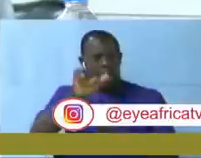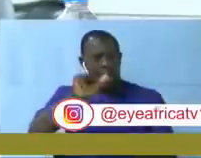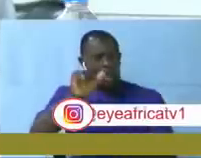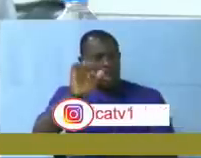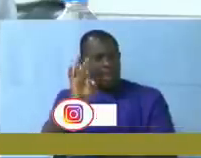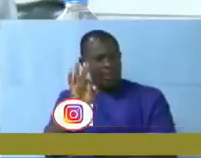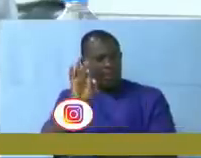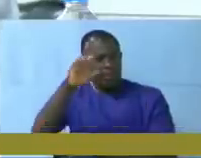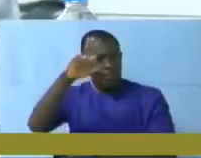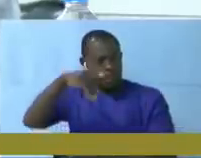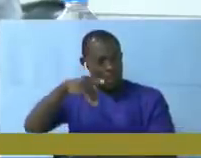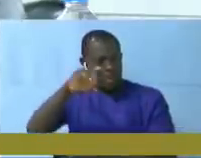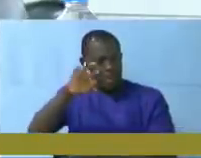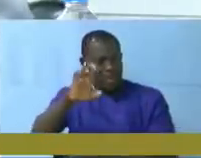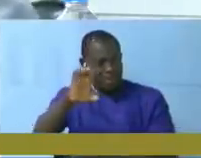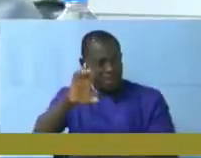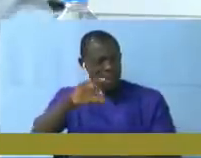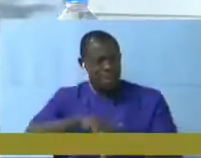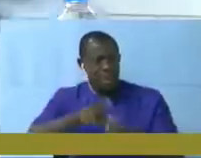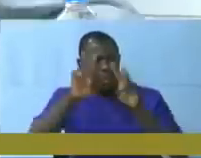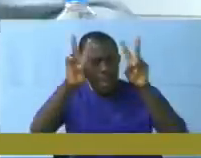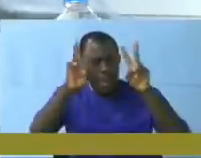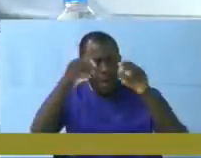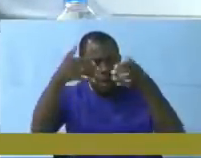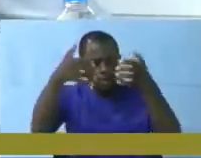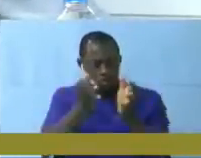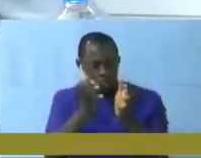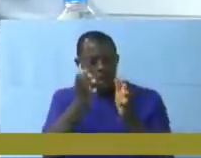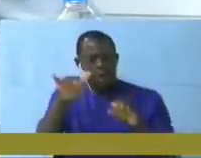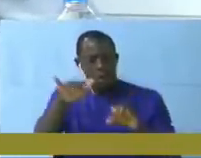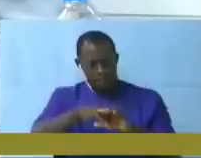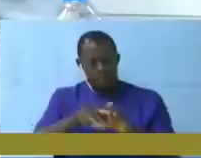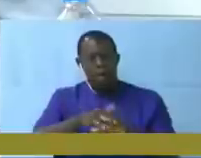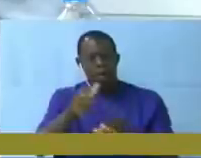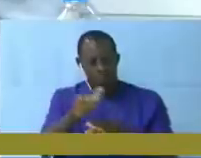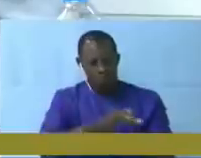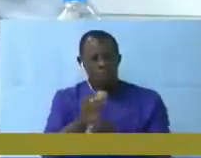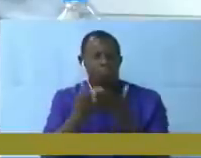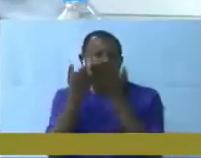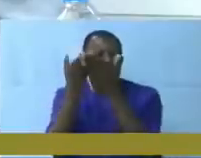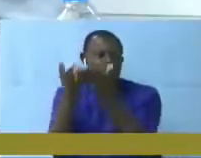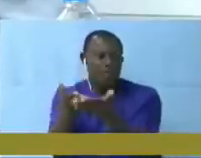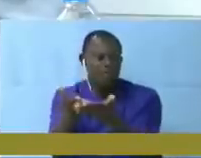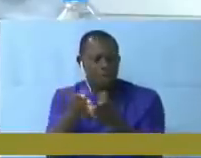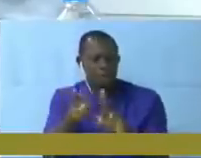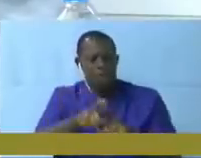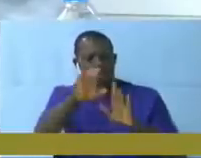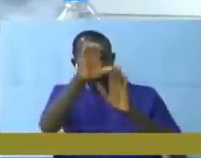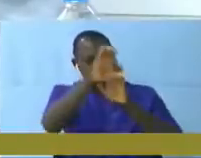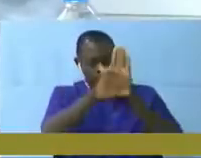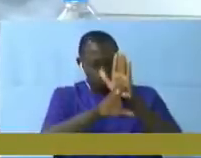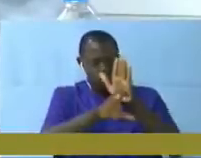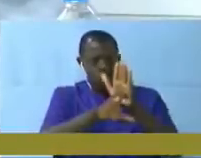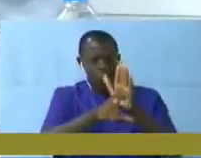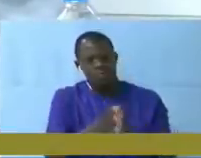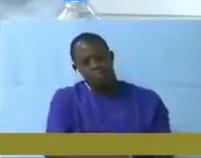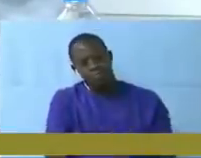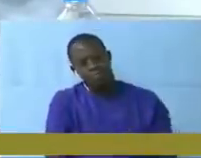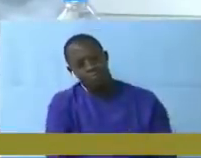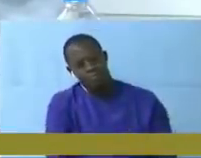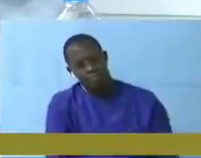the time. Yep nak ñu dal di ko tek ci loxo kansulé soldat yu nga xamné ñoo fi ko fon nguur gi di AFPRC.